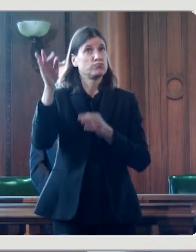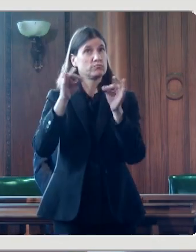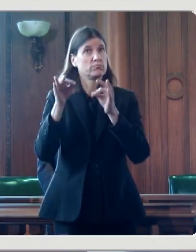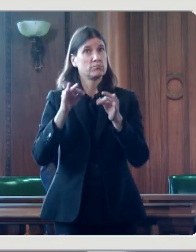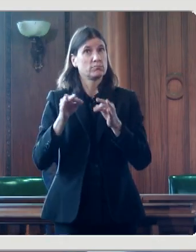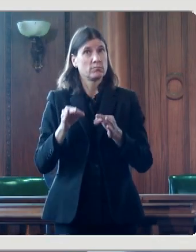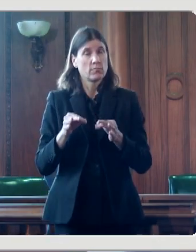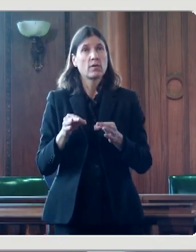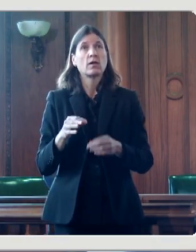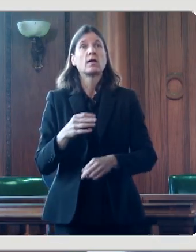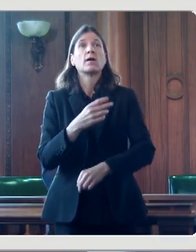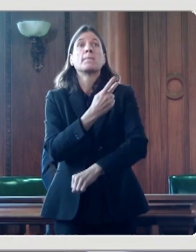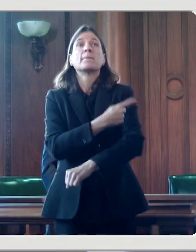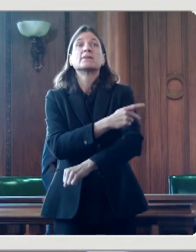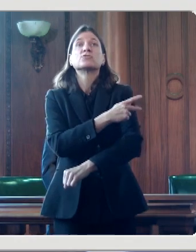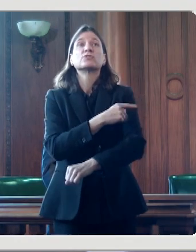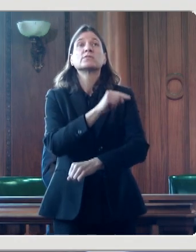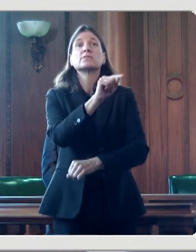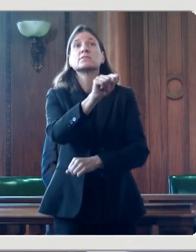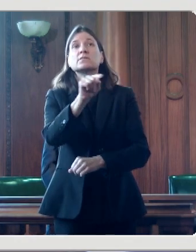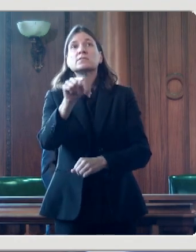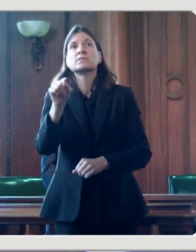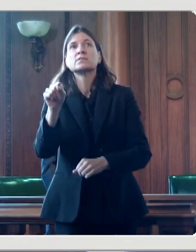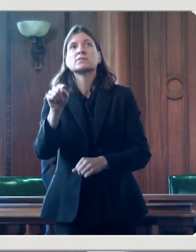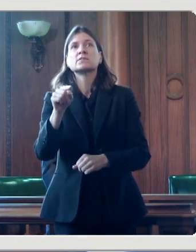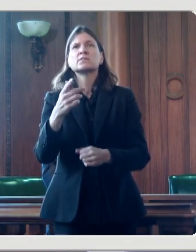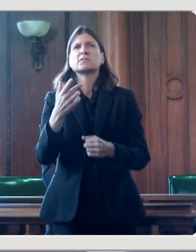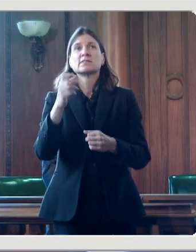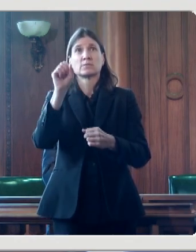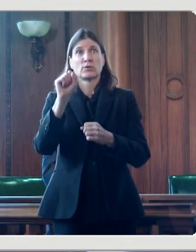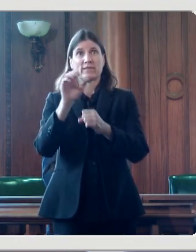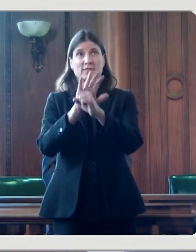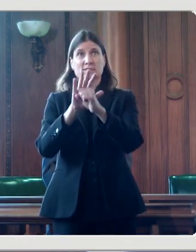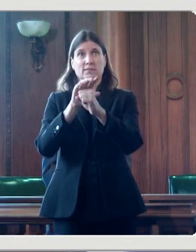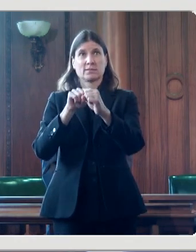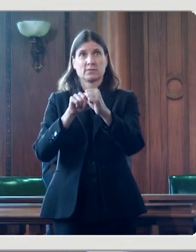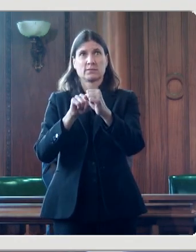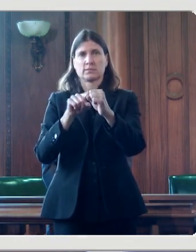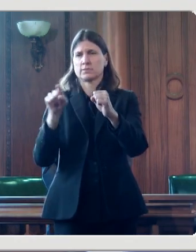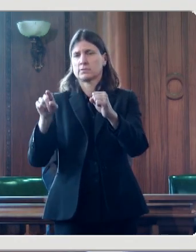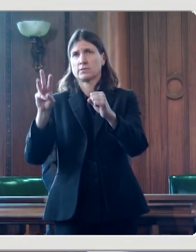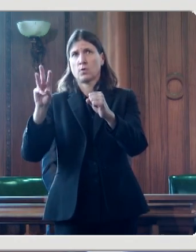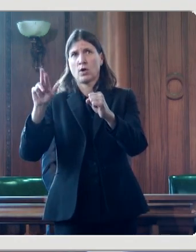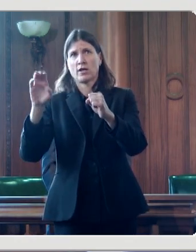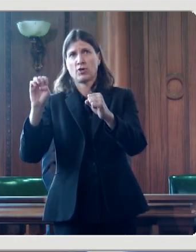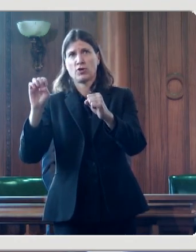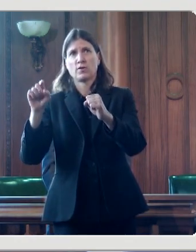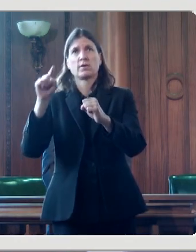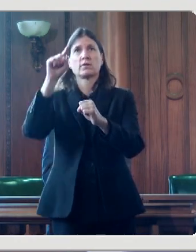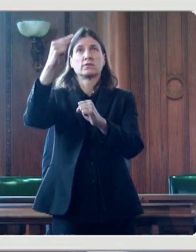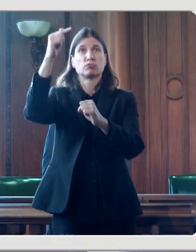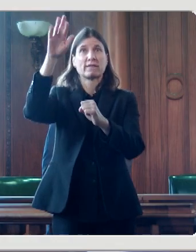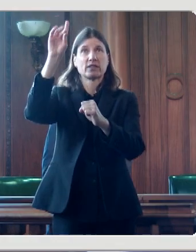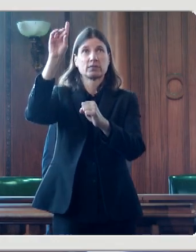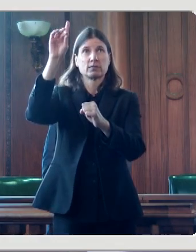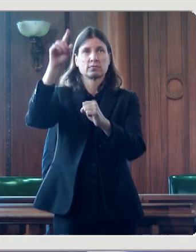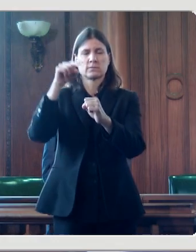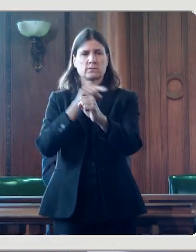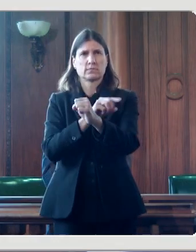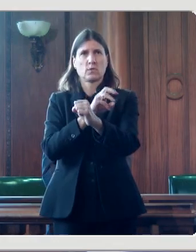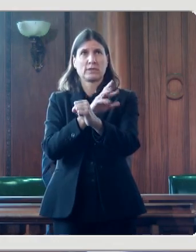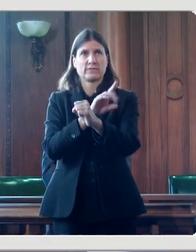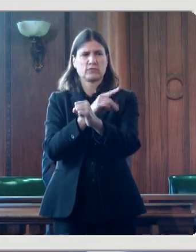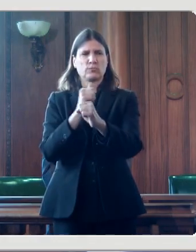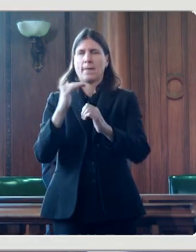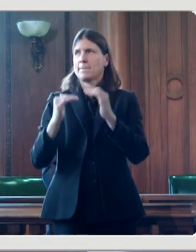evenly, to some of the community hospitals. How does that work exactly? Beforehand, were people just all getting funneled into Springfield unless they